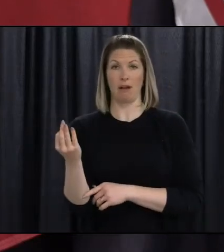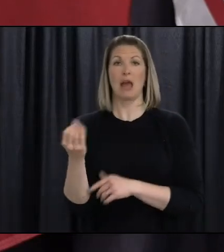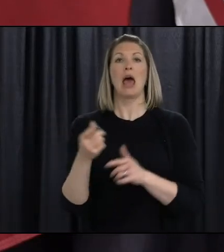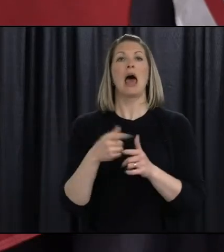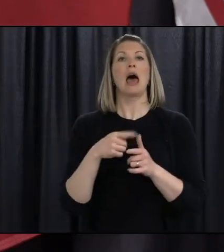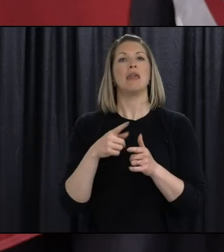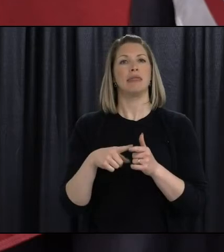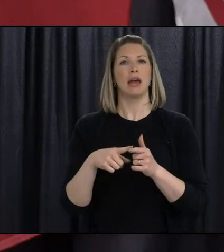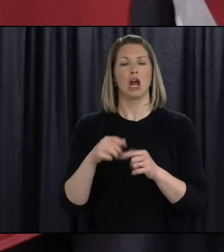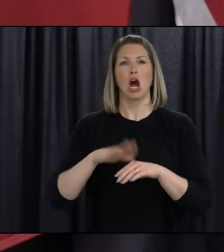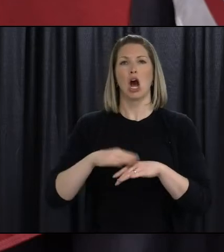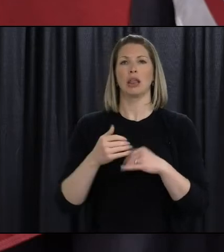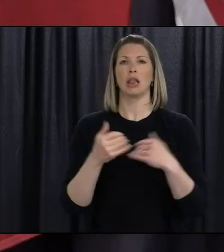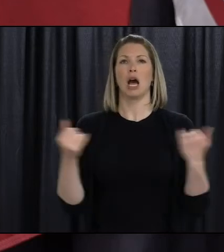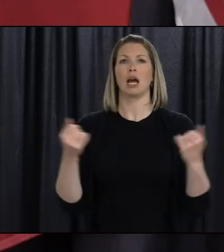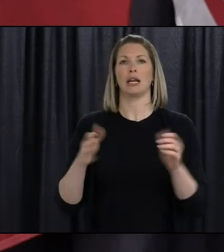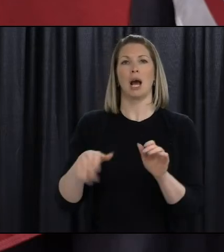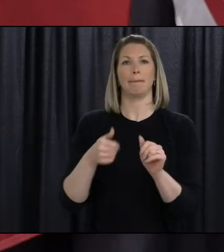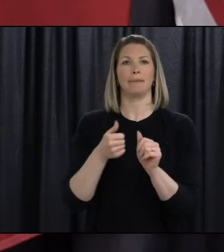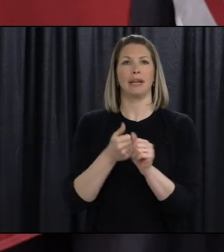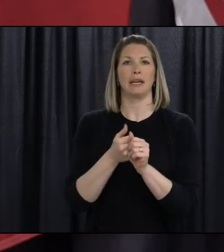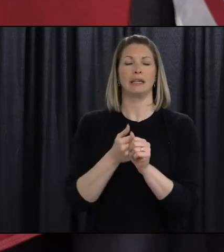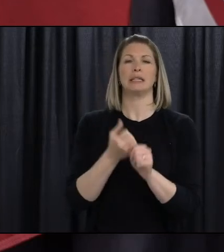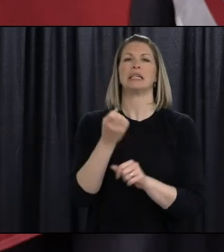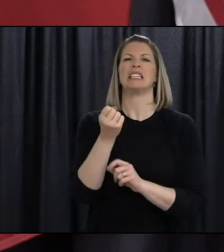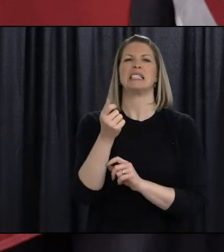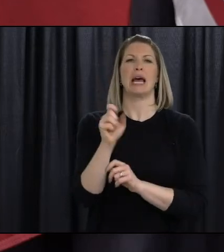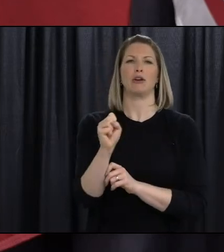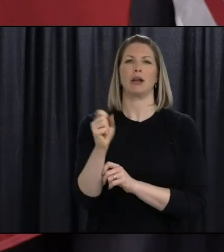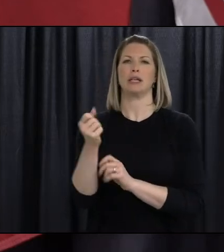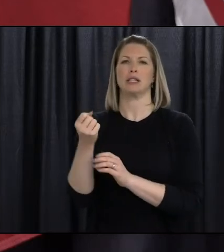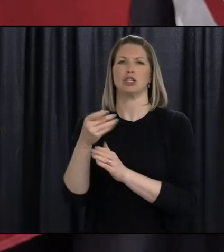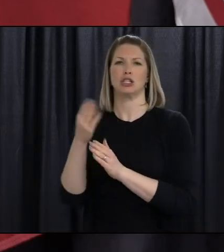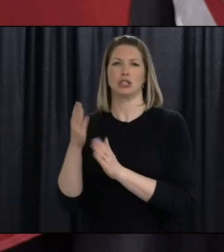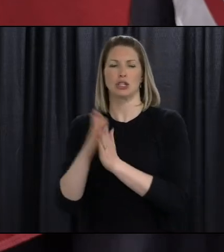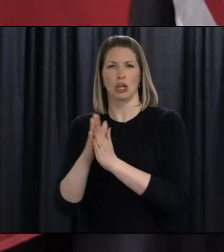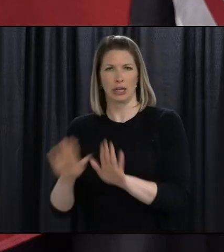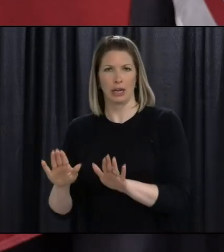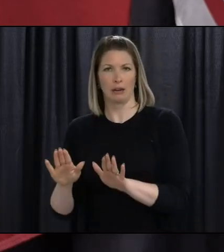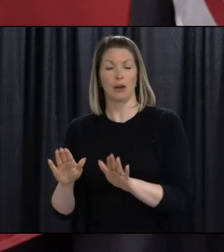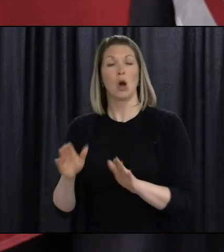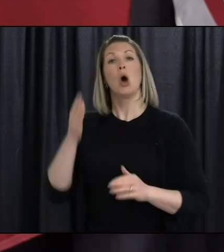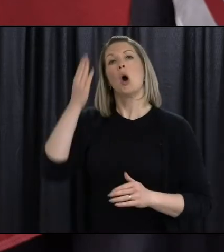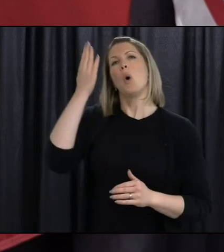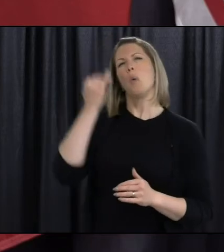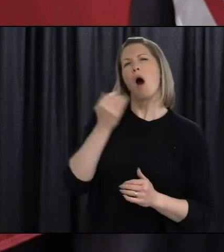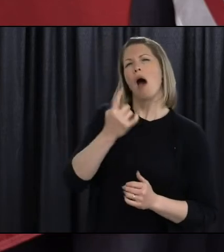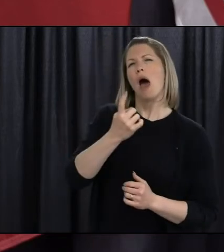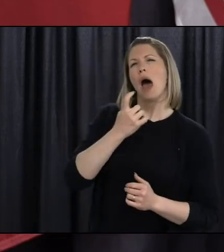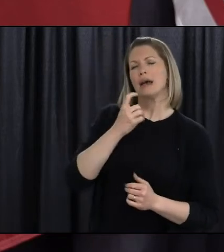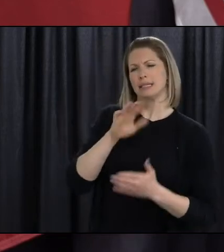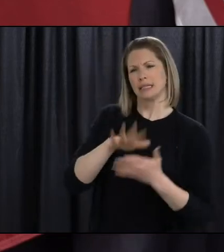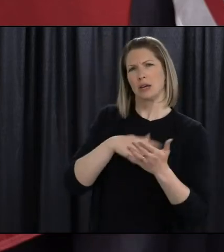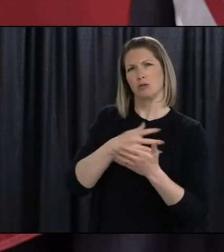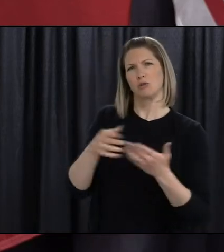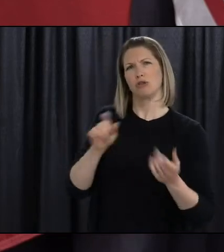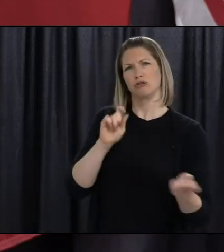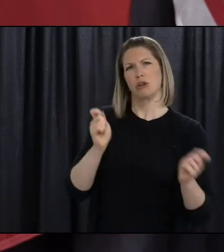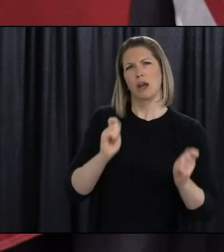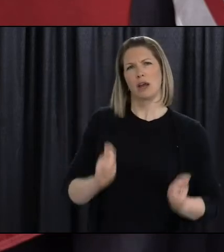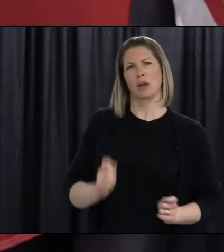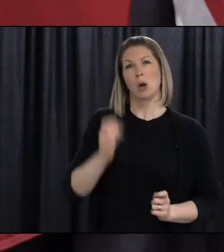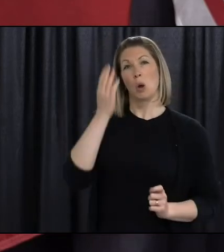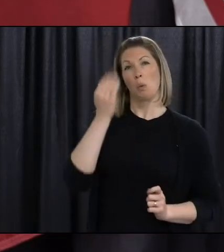So if you're wondering why that we've been doing this, this is a decision about balance, about balancing the time for all the priority